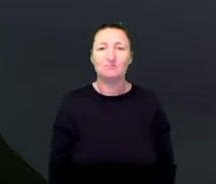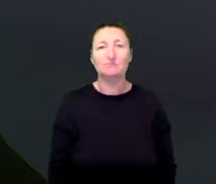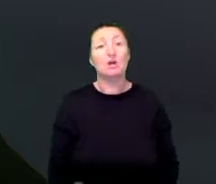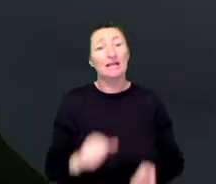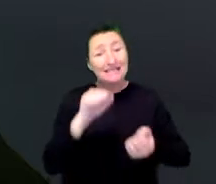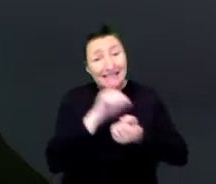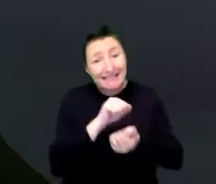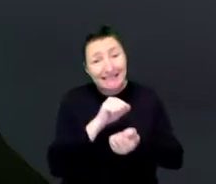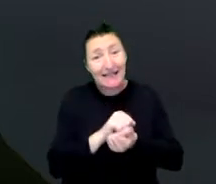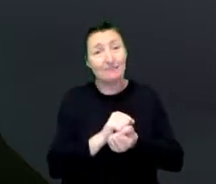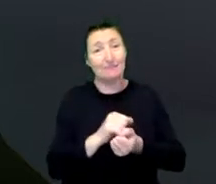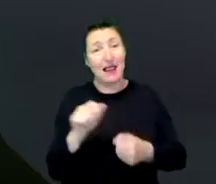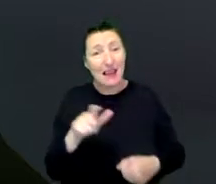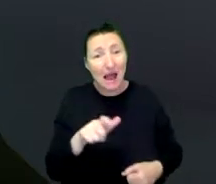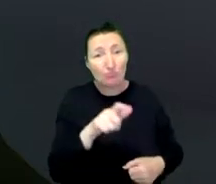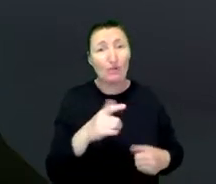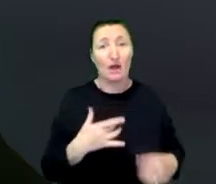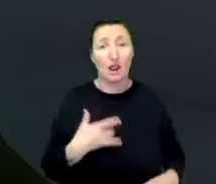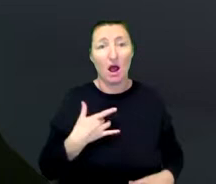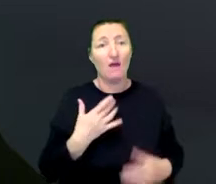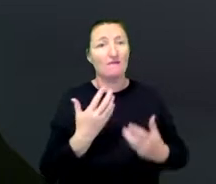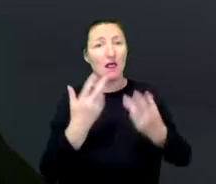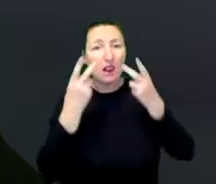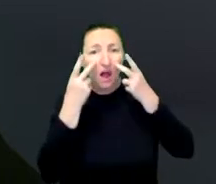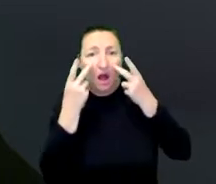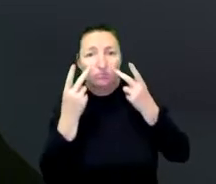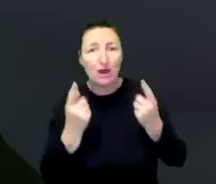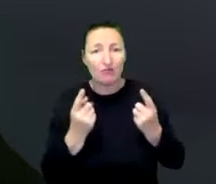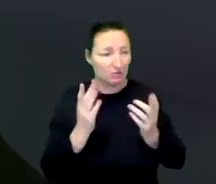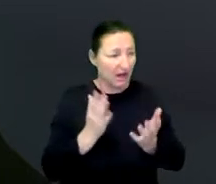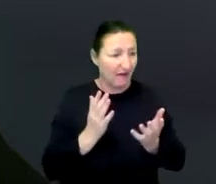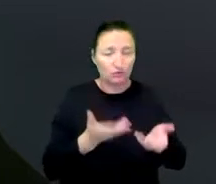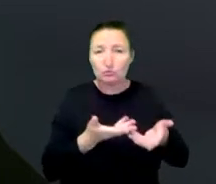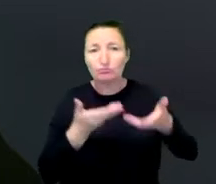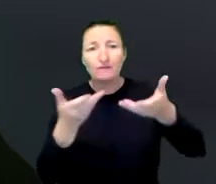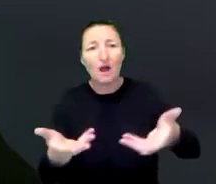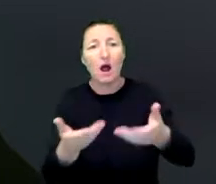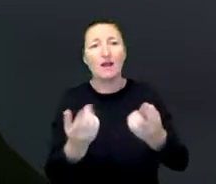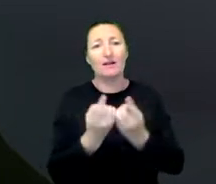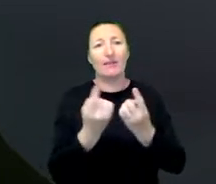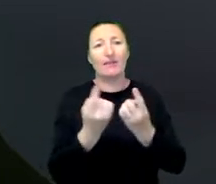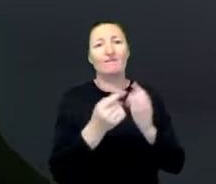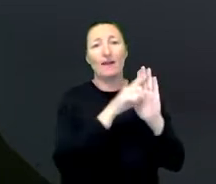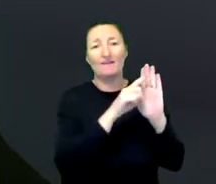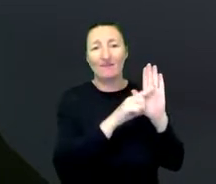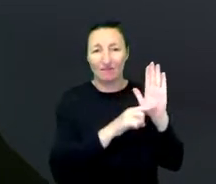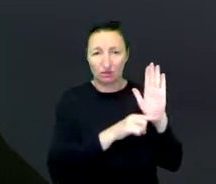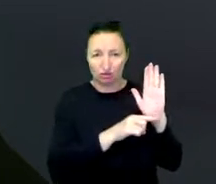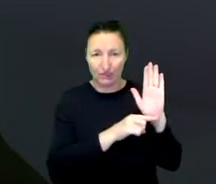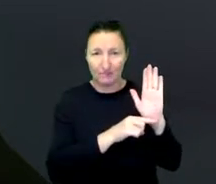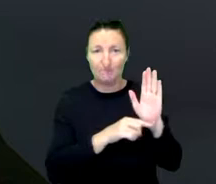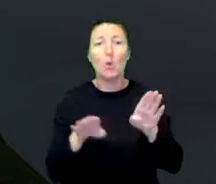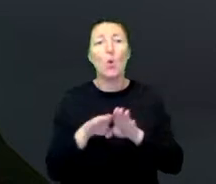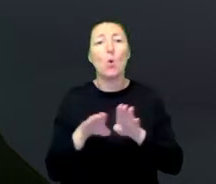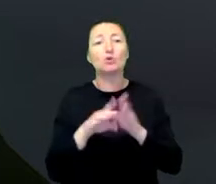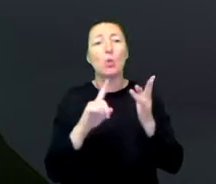find and perform a thread, the librarian creates hives of activity by offering things from the inventory. And the orb, who you've already met.